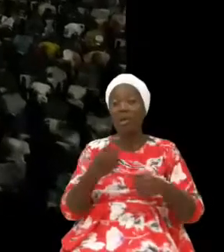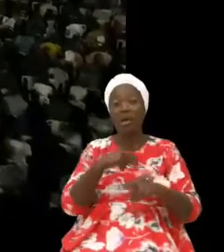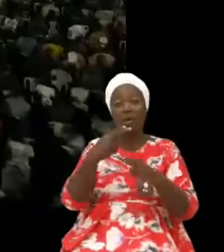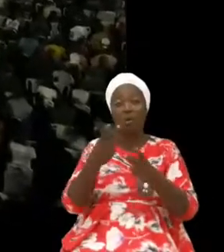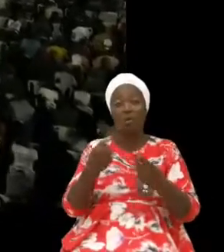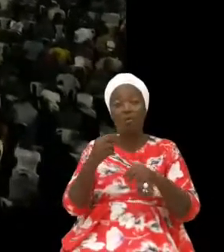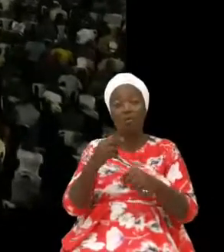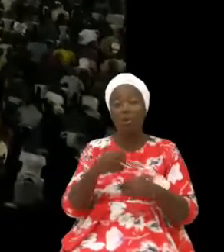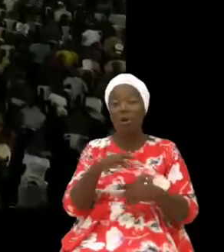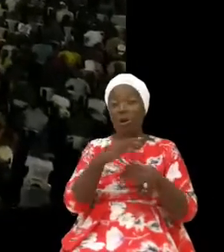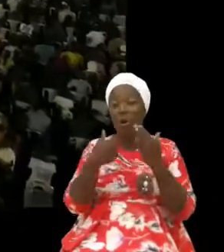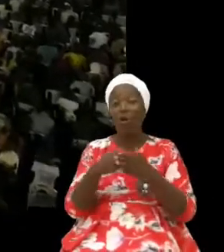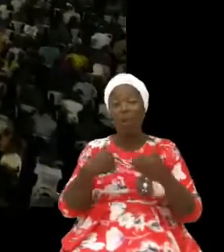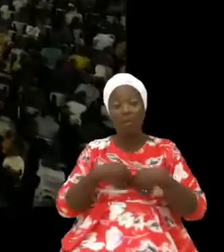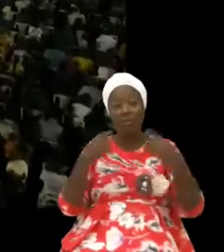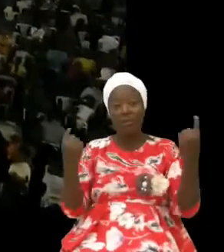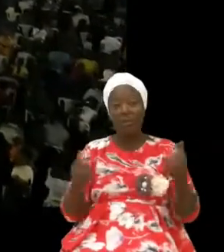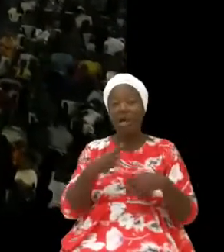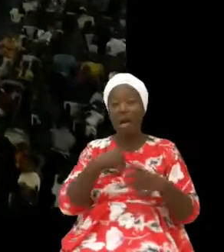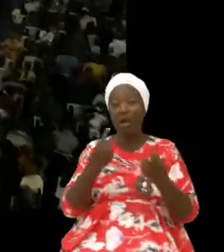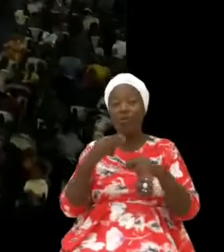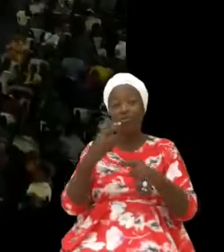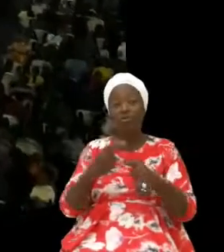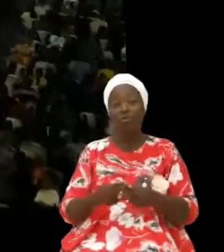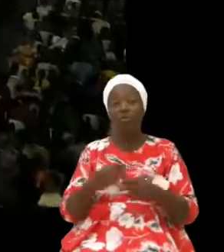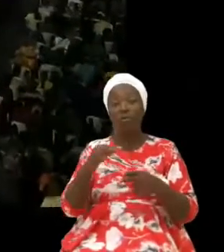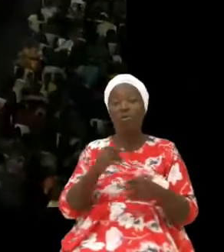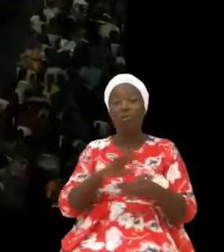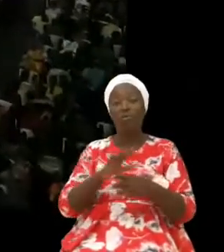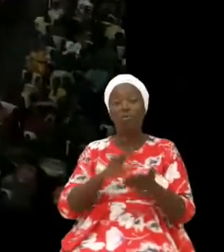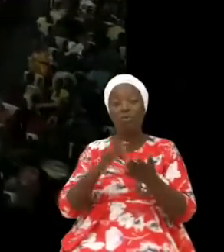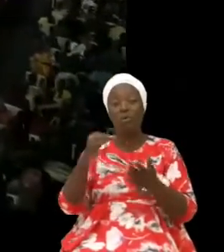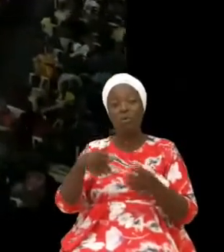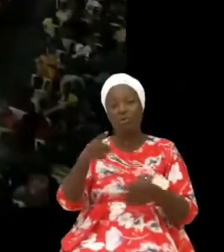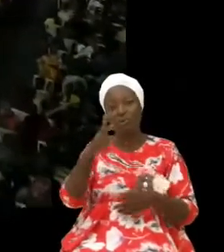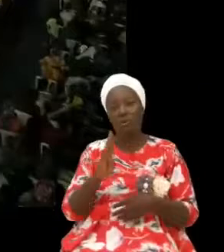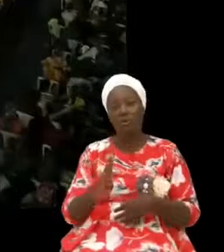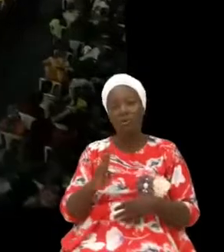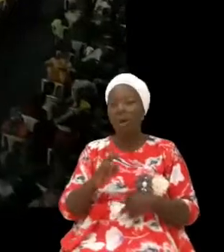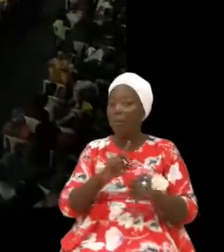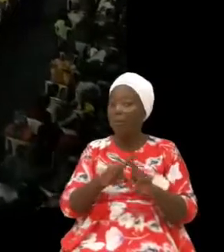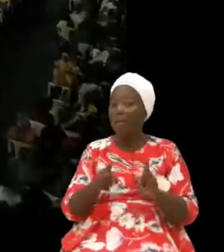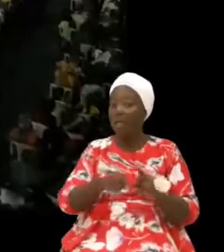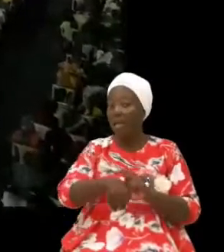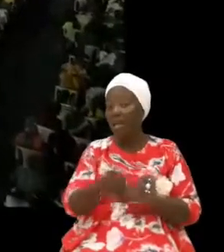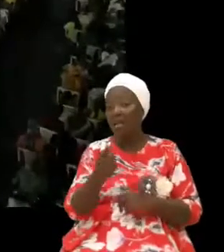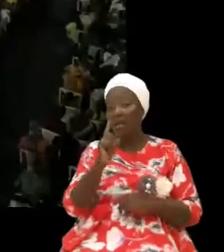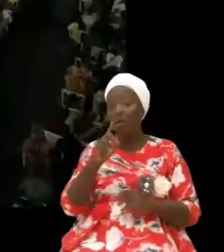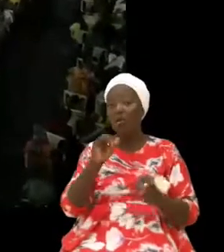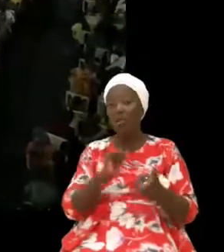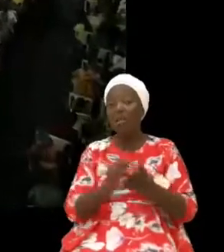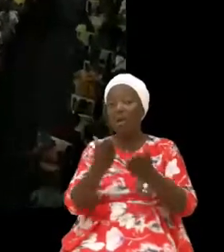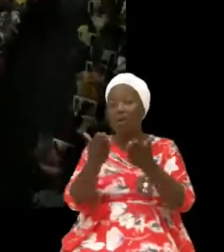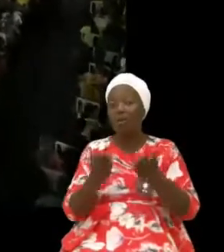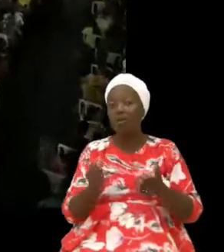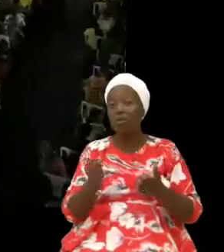have sinned and come short of the glory of God. All have sinned. But